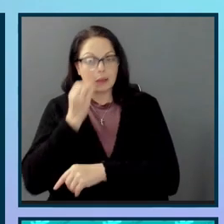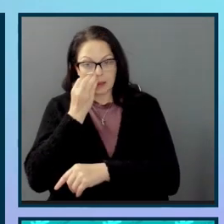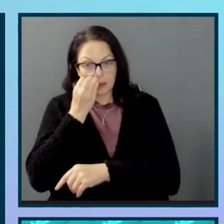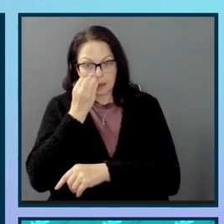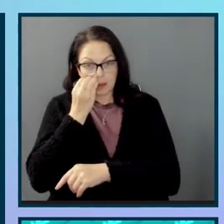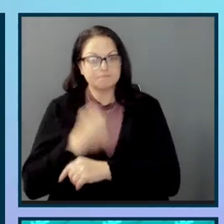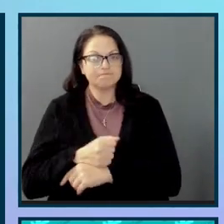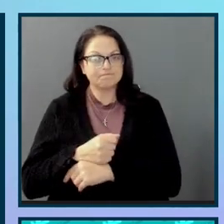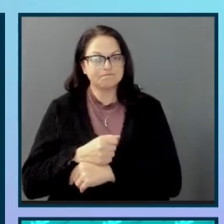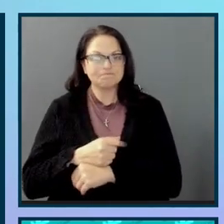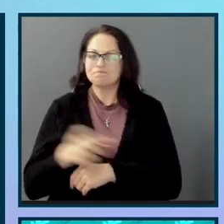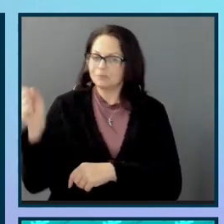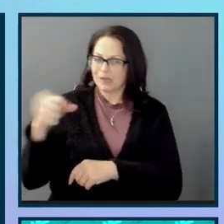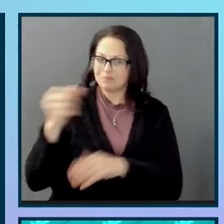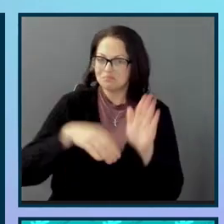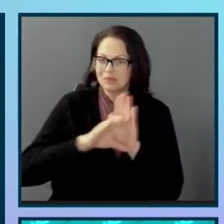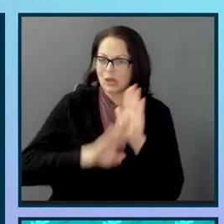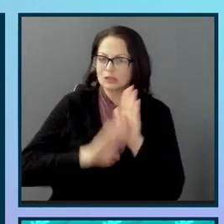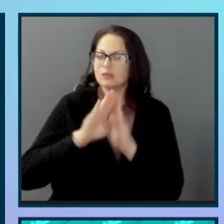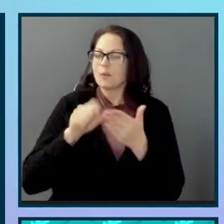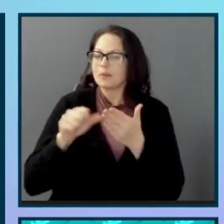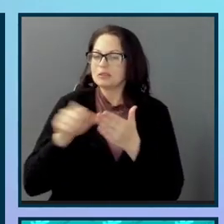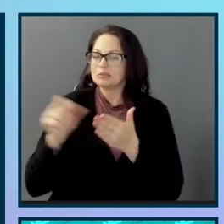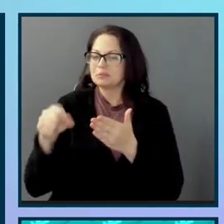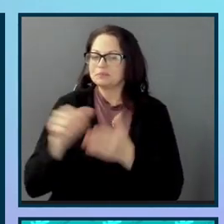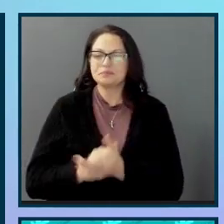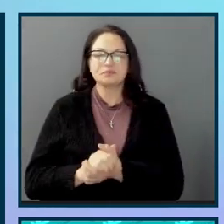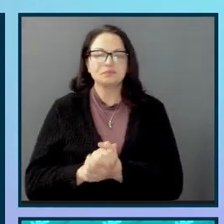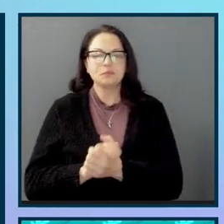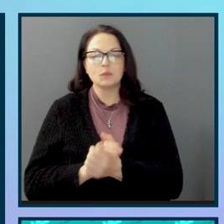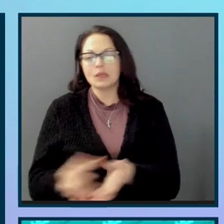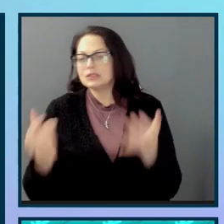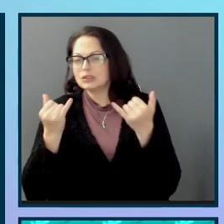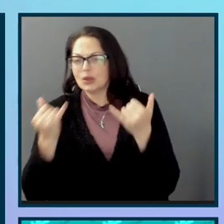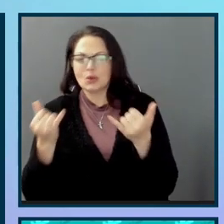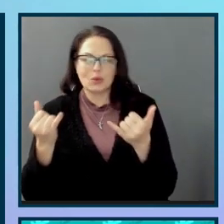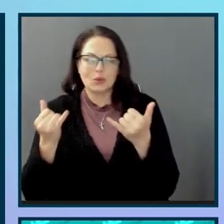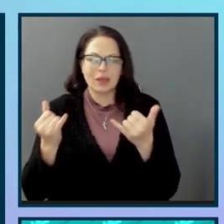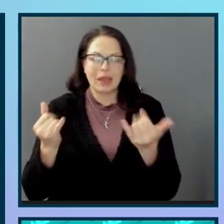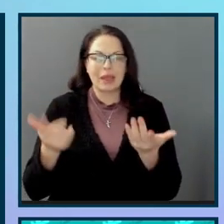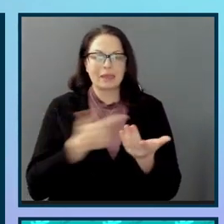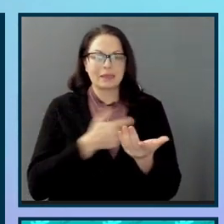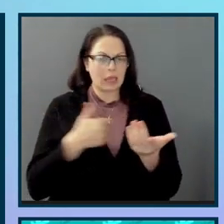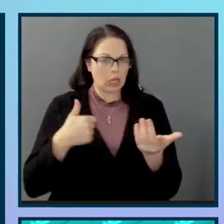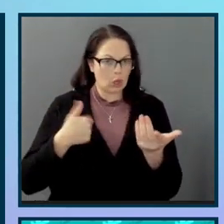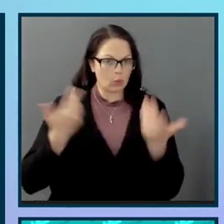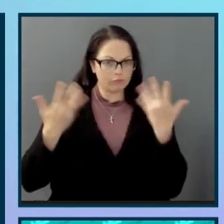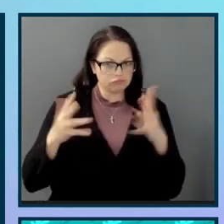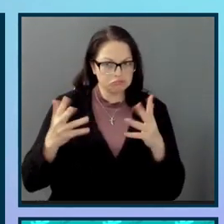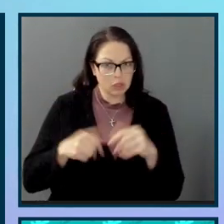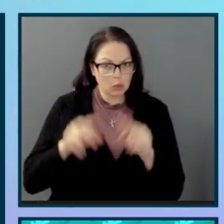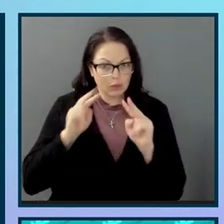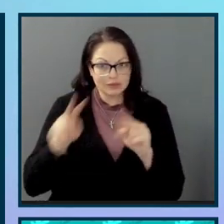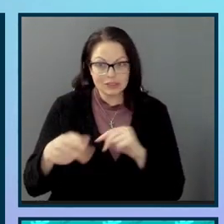And yeah, it took me to the character development page. I mean, by now we've overdone what we set out to do. We've seen two random